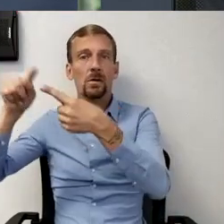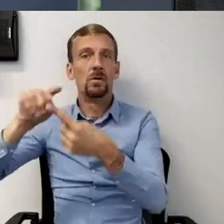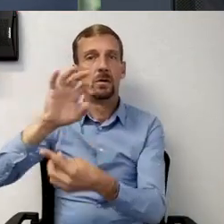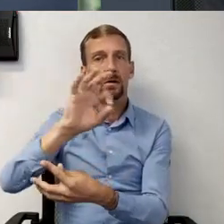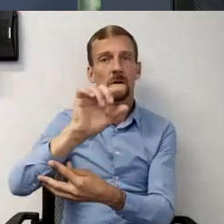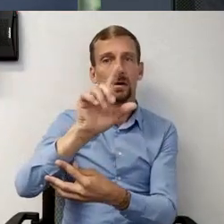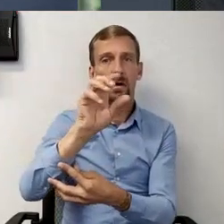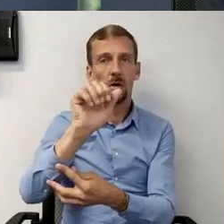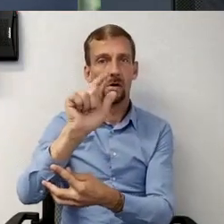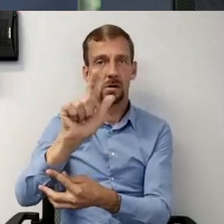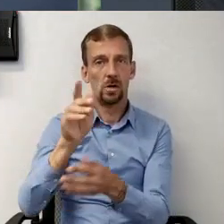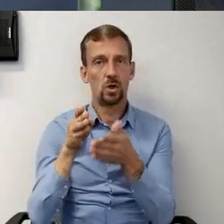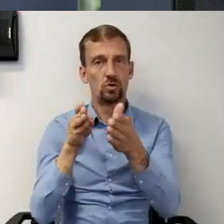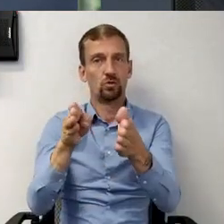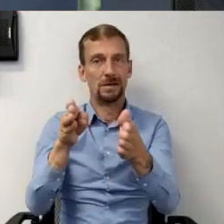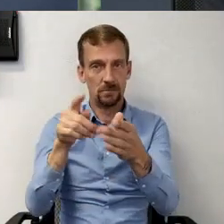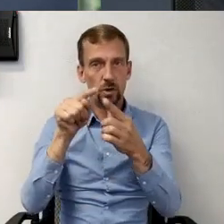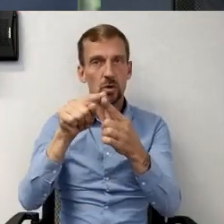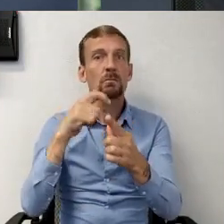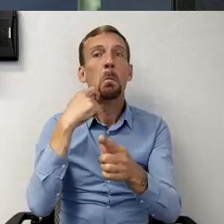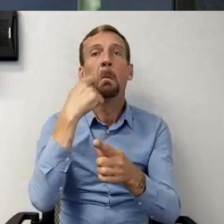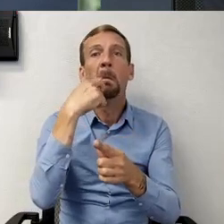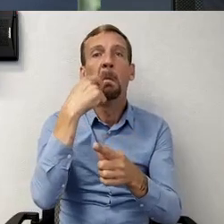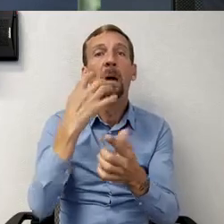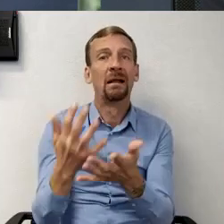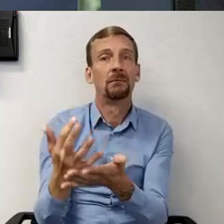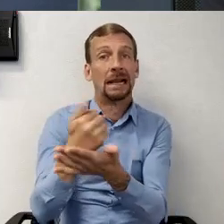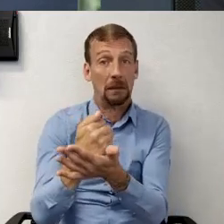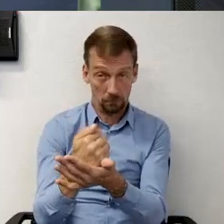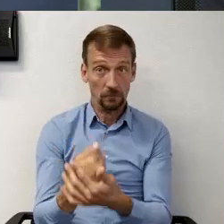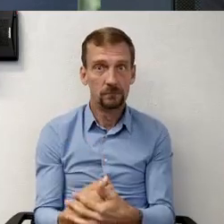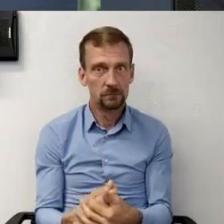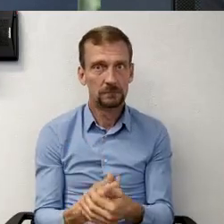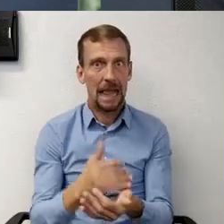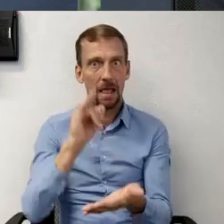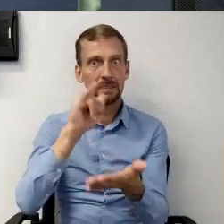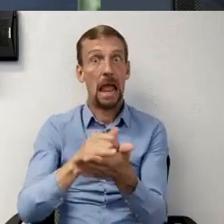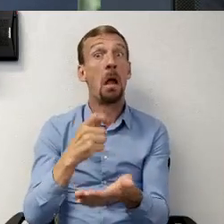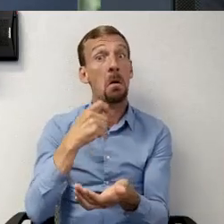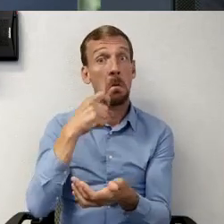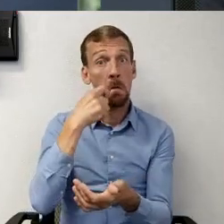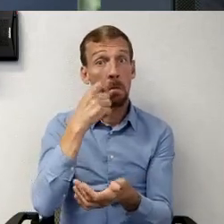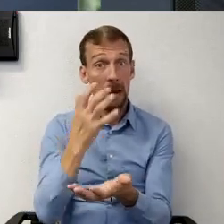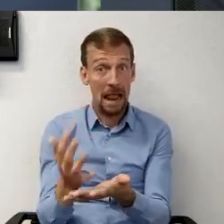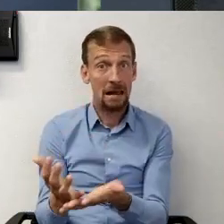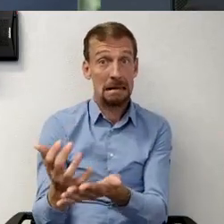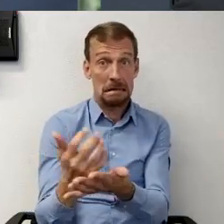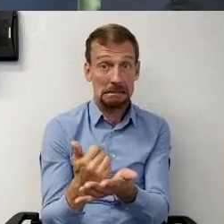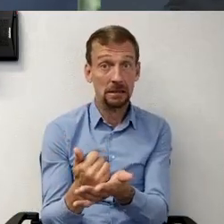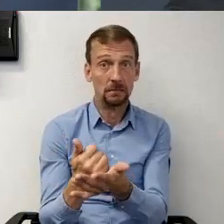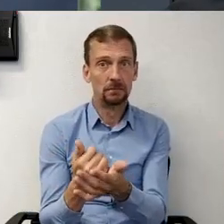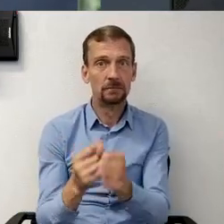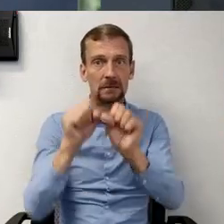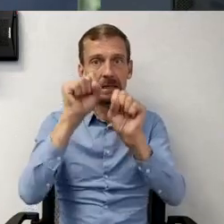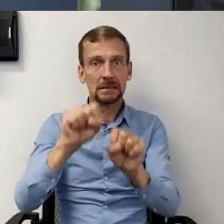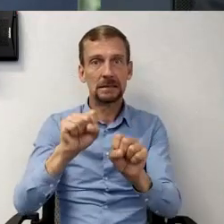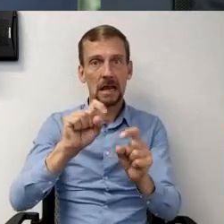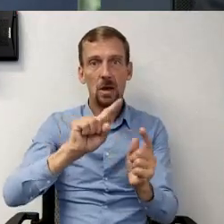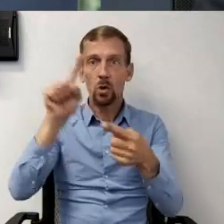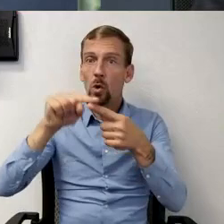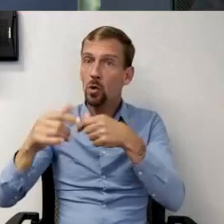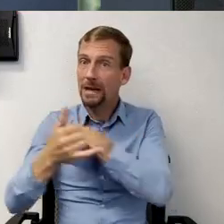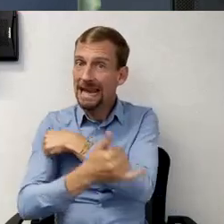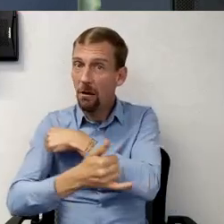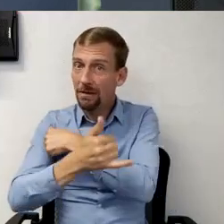Street site to have a specimen collected. That specimen could go to the